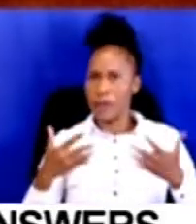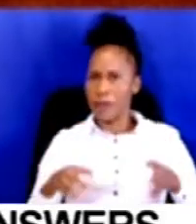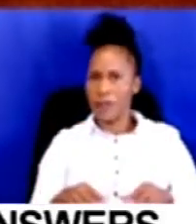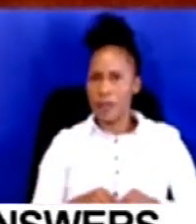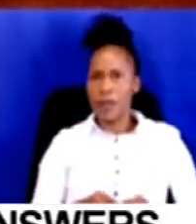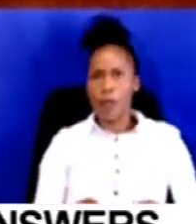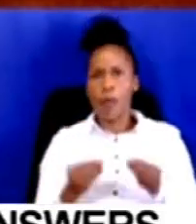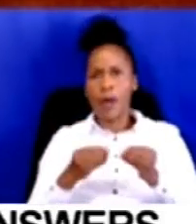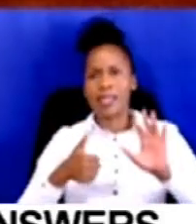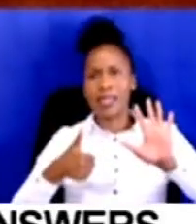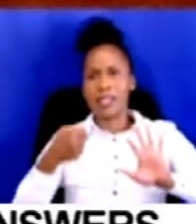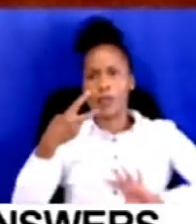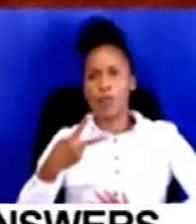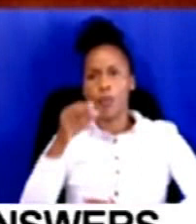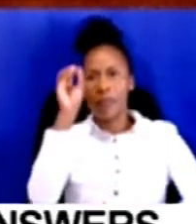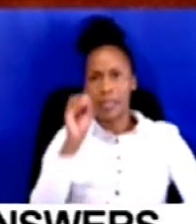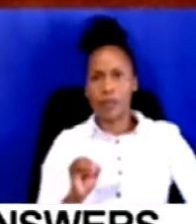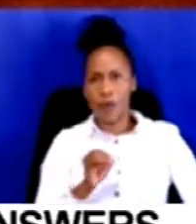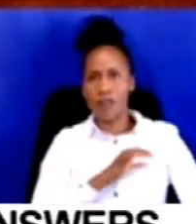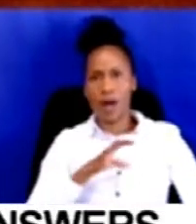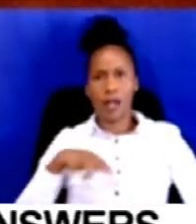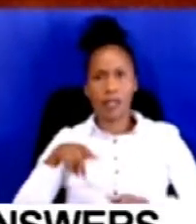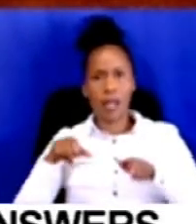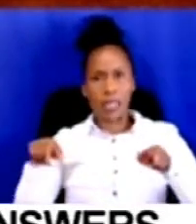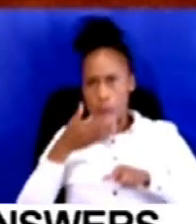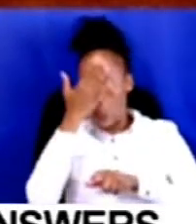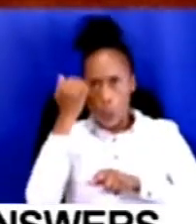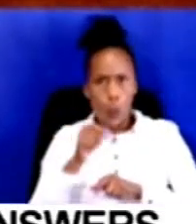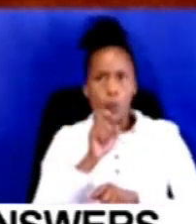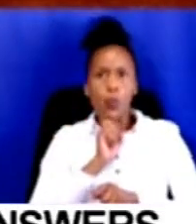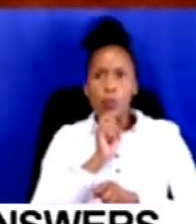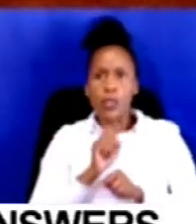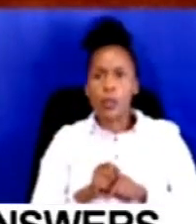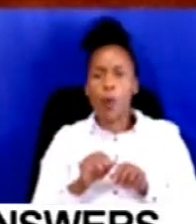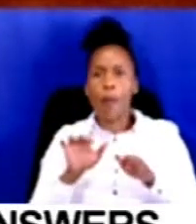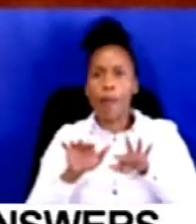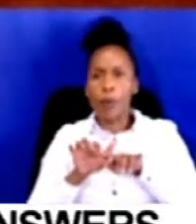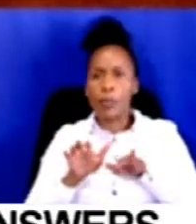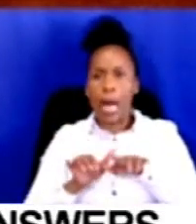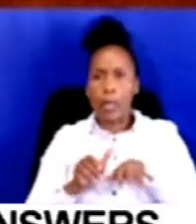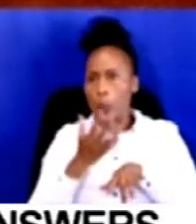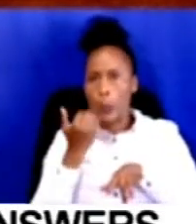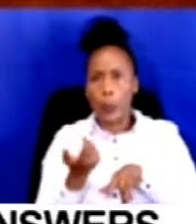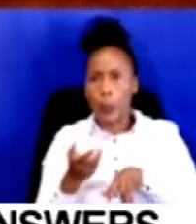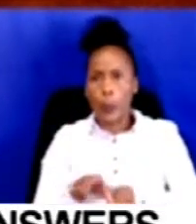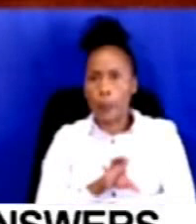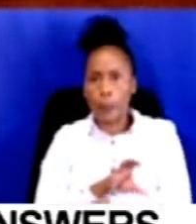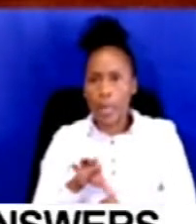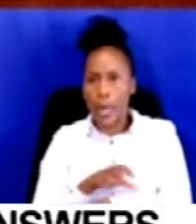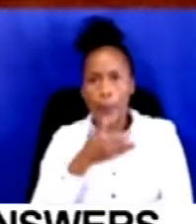out that 62% of councillors don't know how to use a computer. Now, the fact is